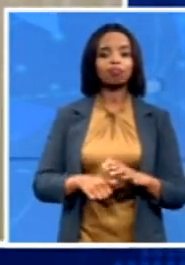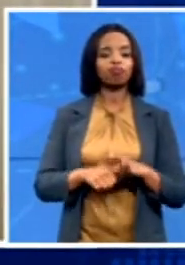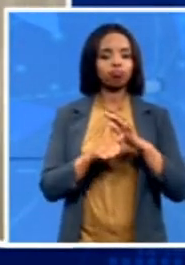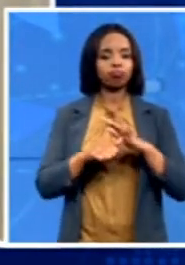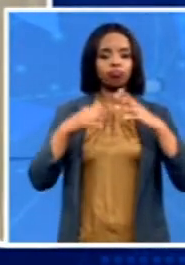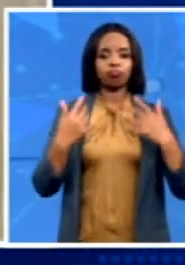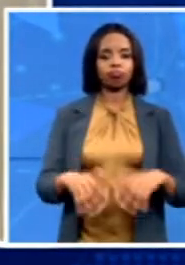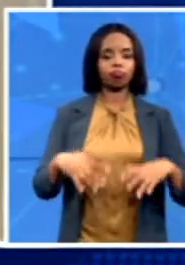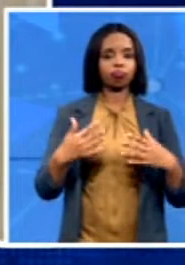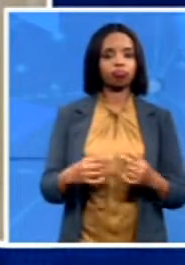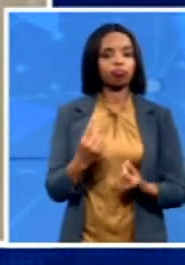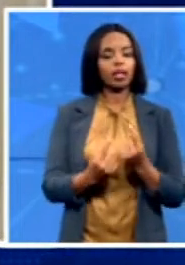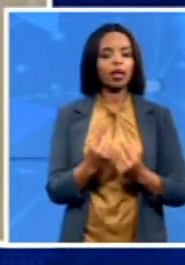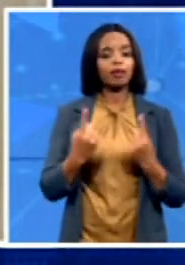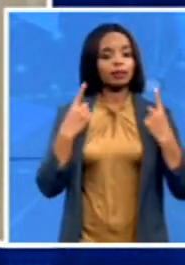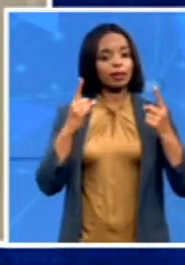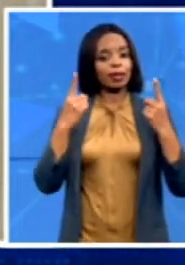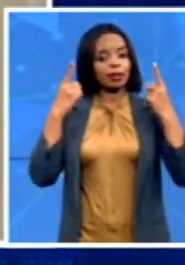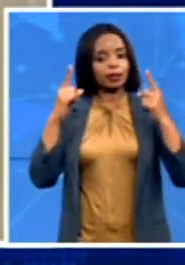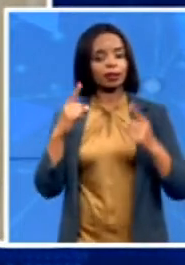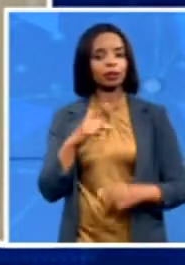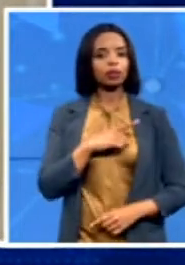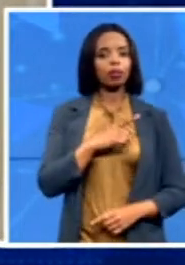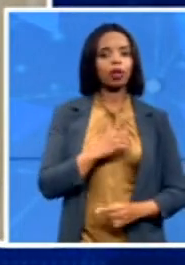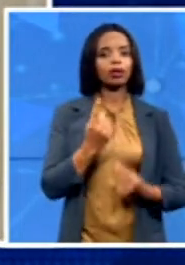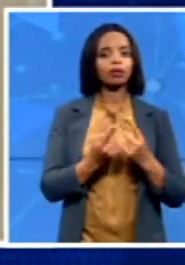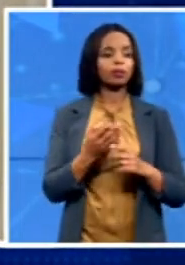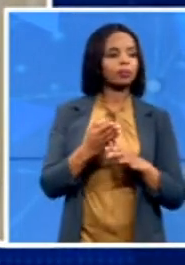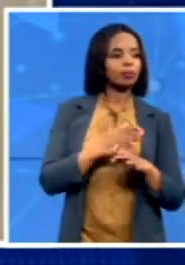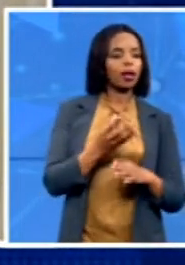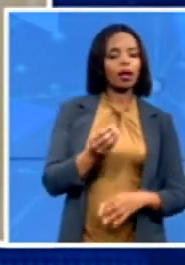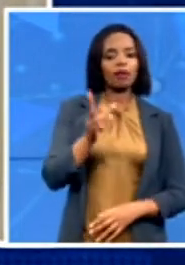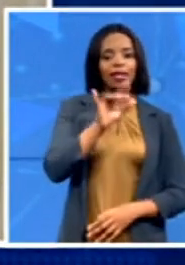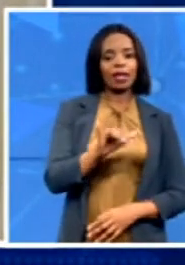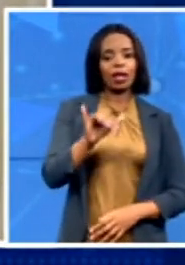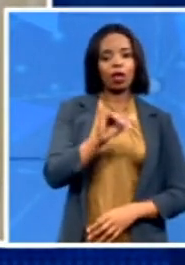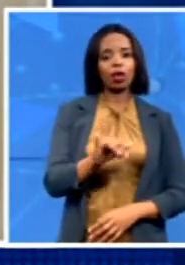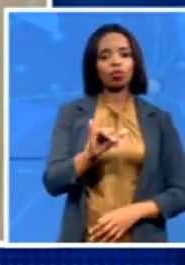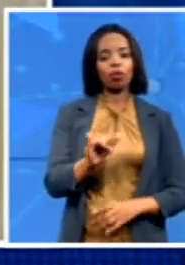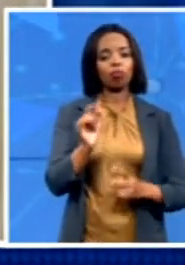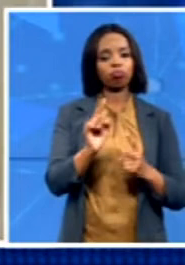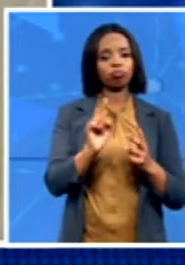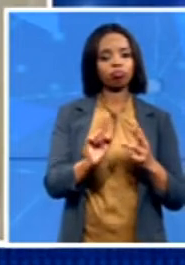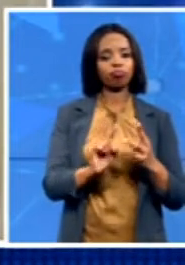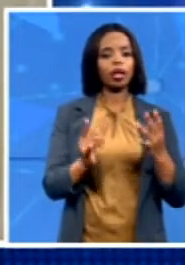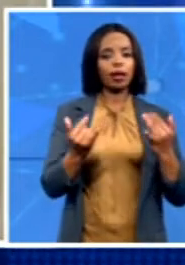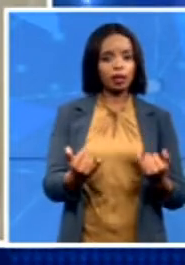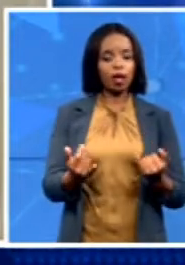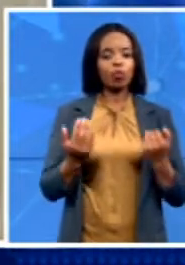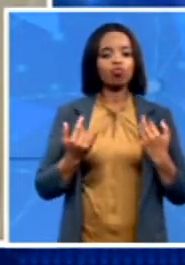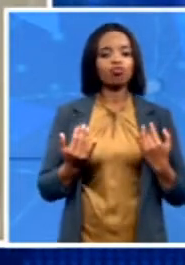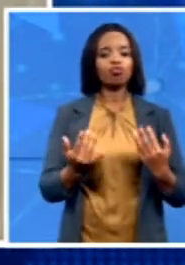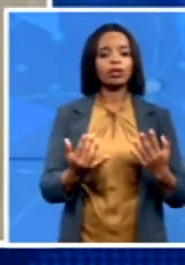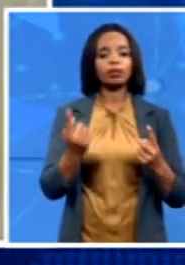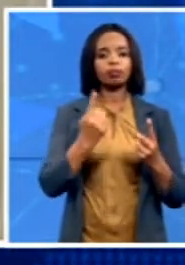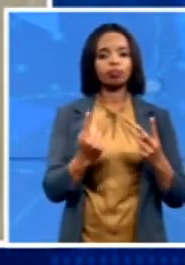was dubbed the yellow census, and this is a green census. But more seriously, a census is crucial